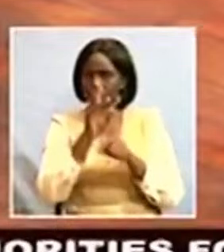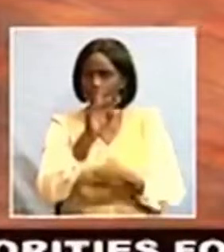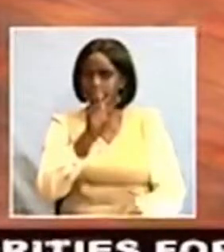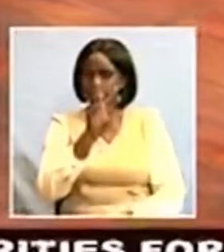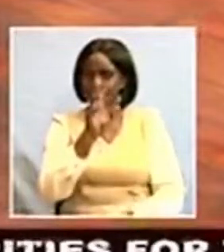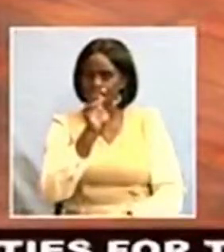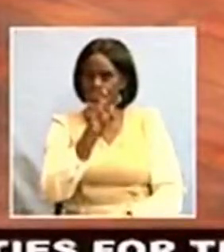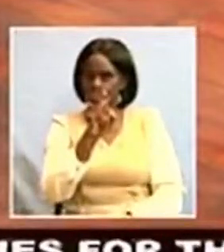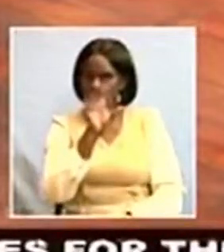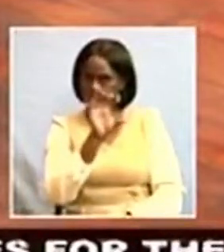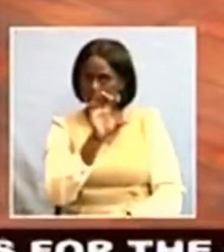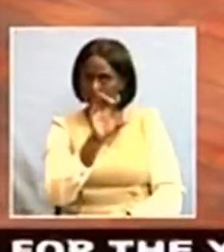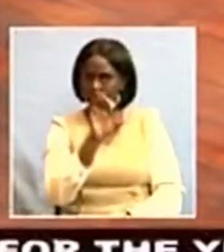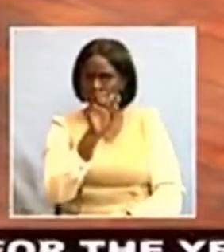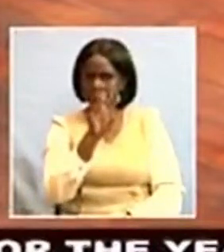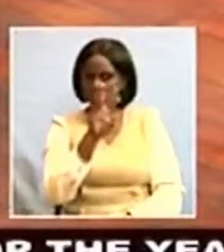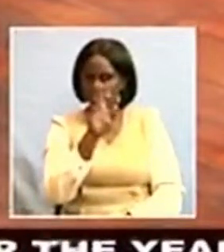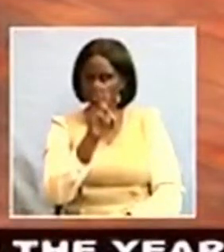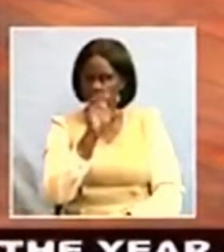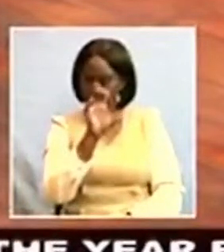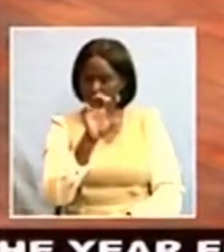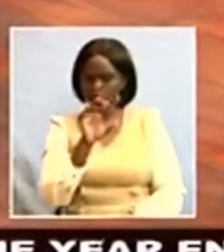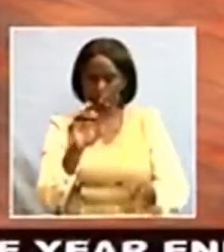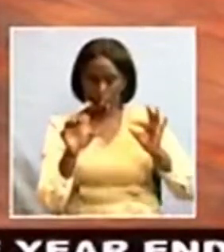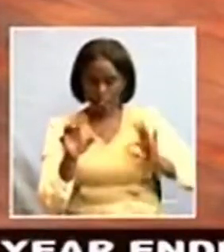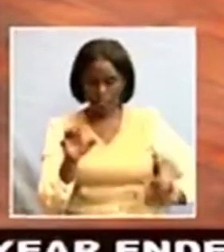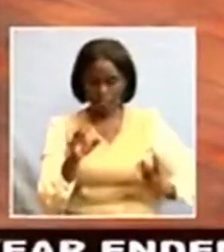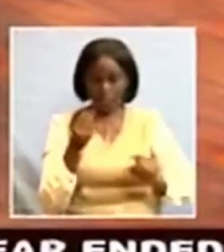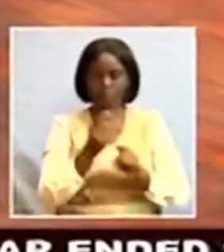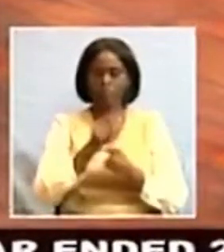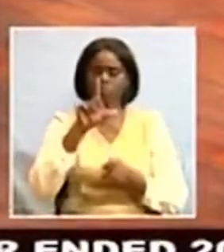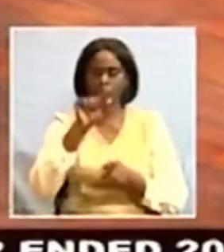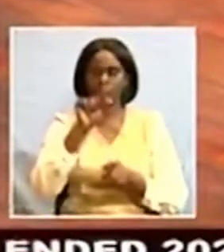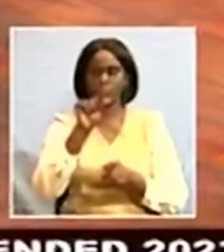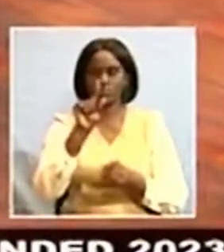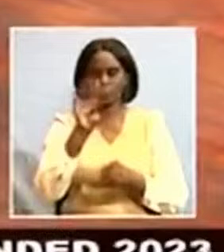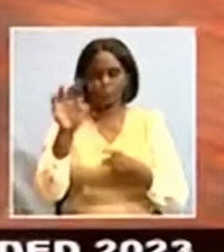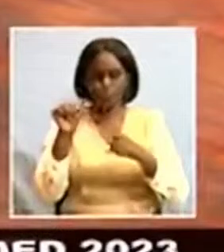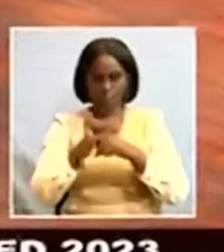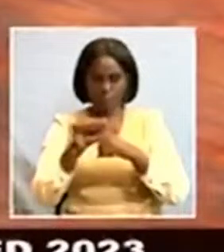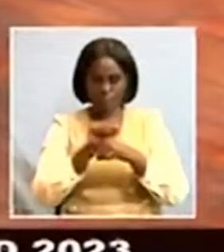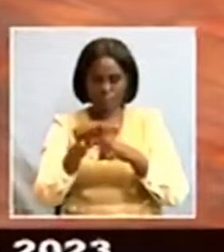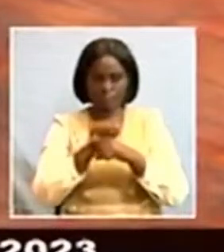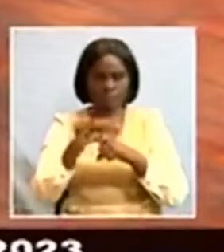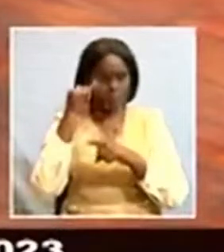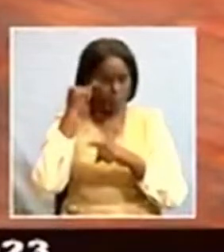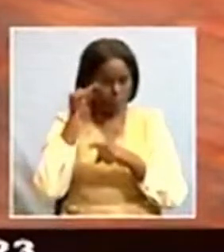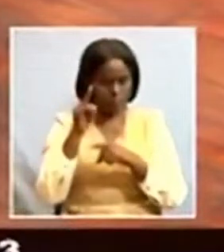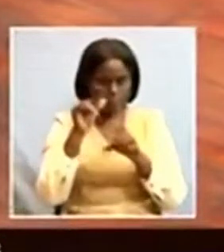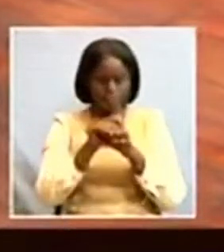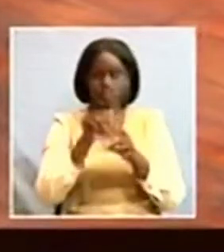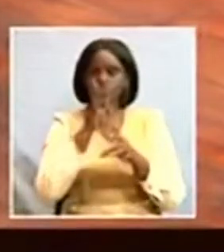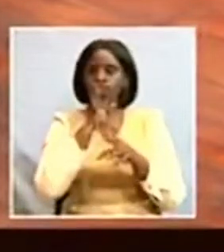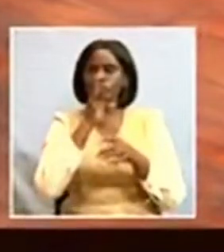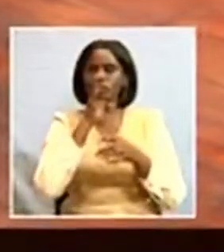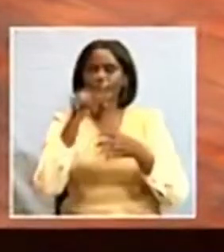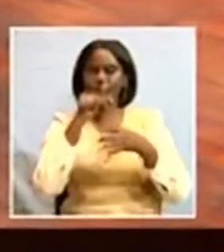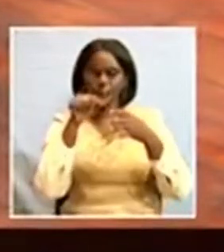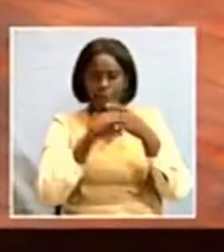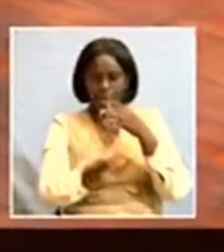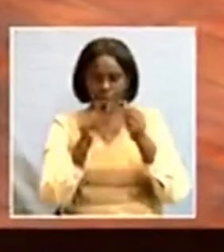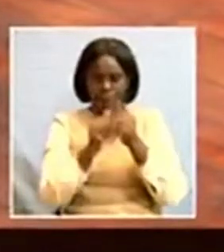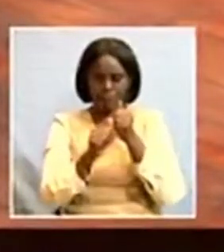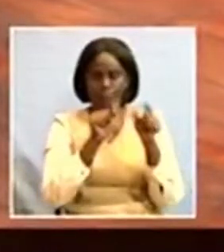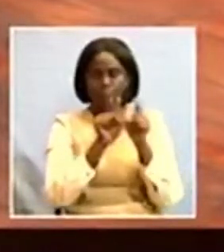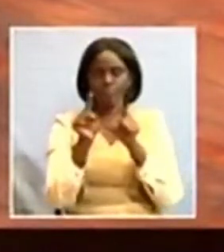development members benefited from a 2024 training initiative on borehole maintenance, which also